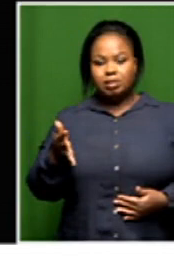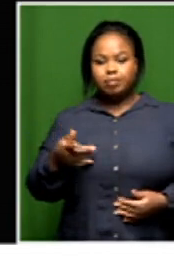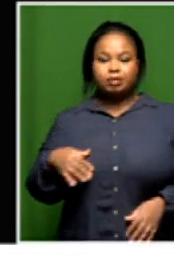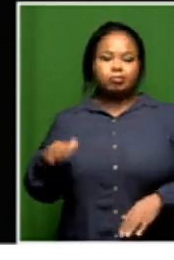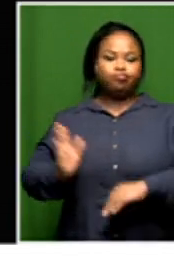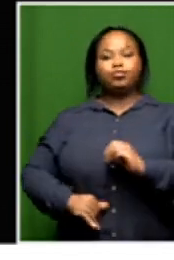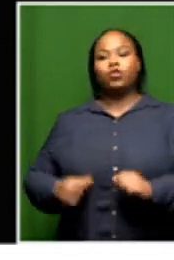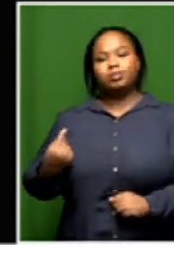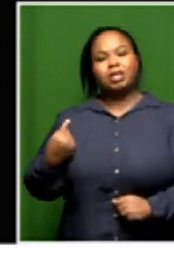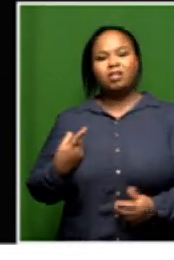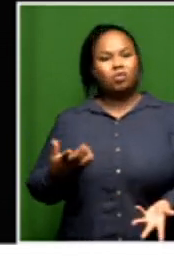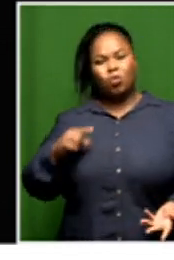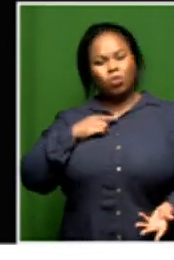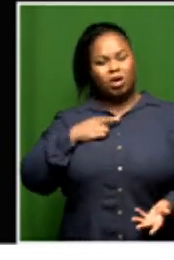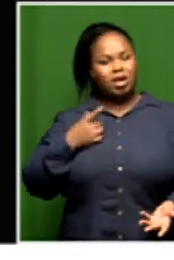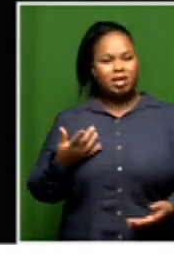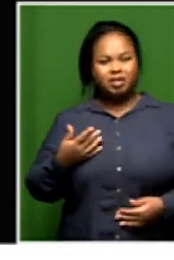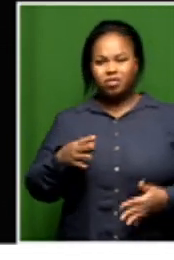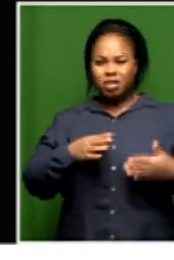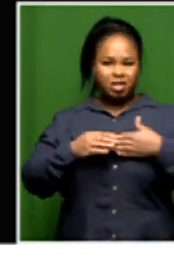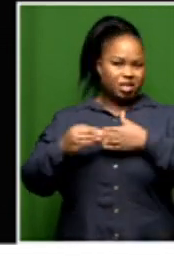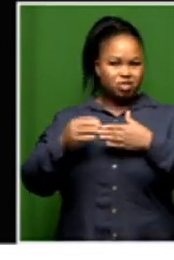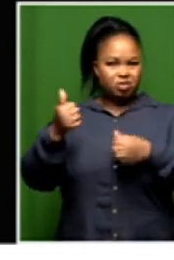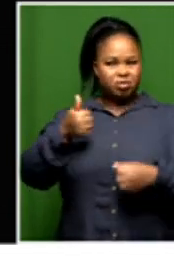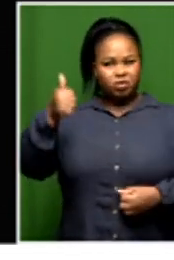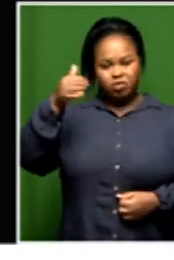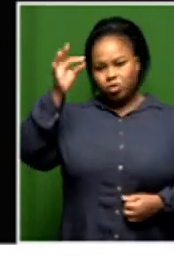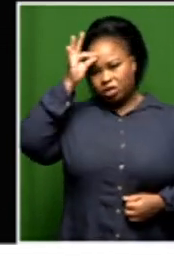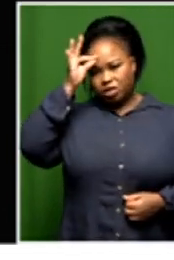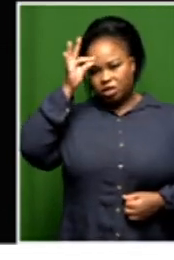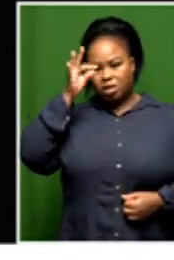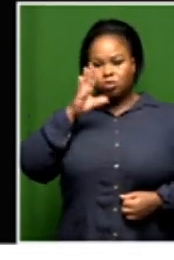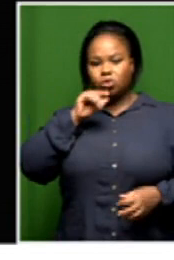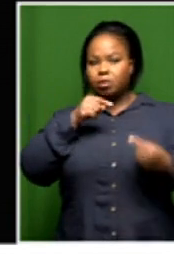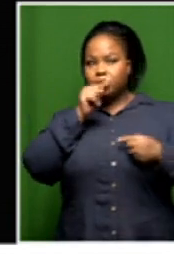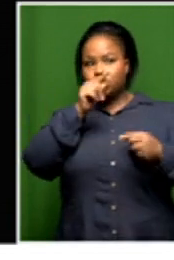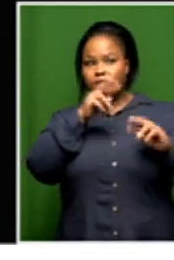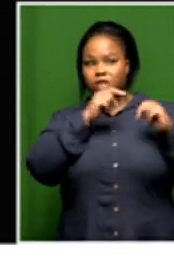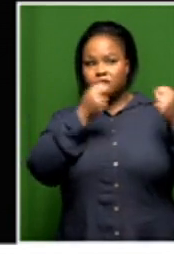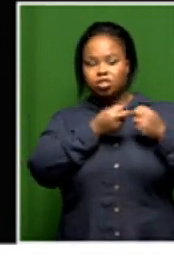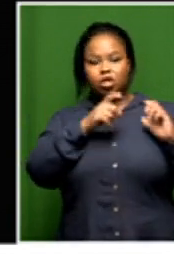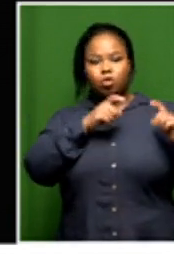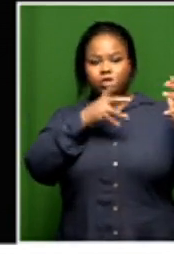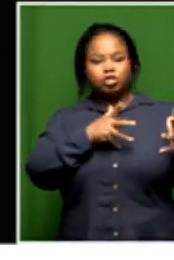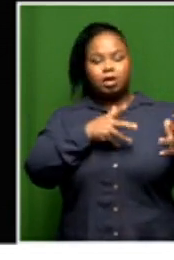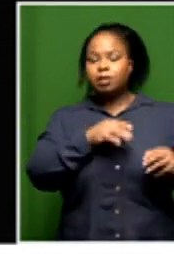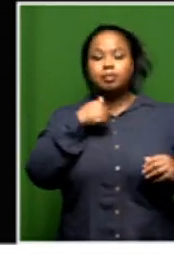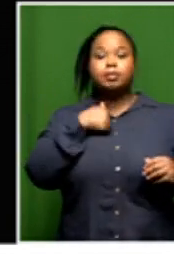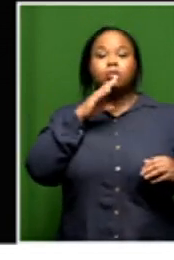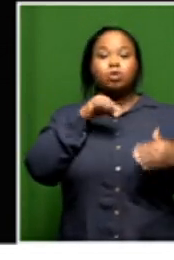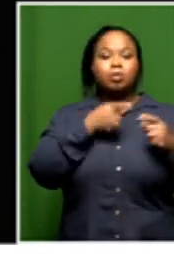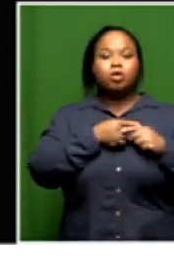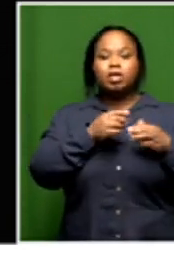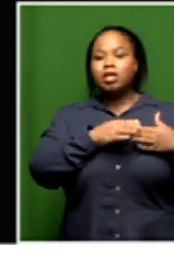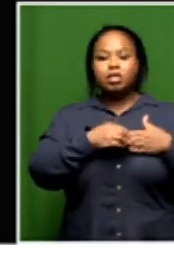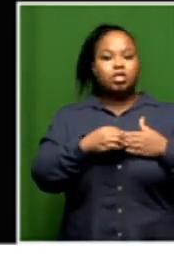themselves. I think the leadership in the police, and I'm not referring now to the National Commissioner per se, I'm referring to the leadership